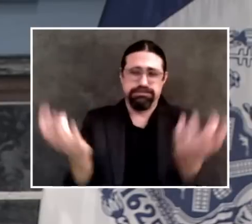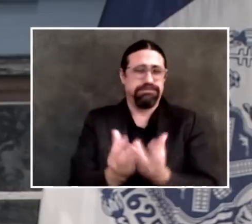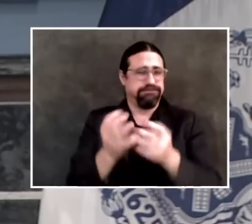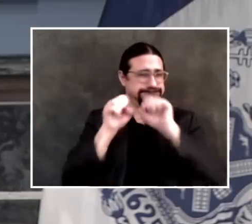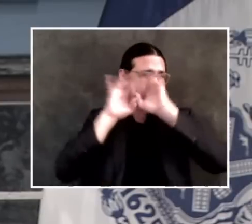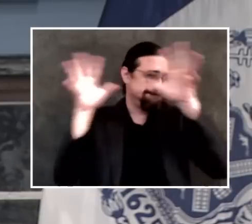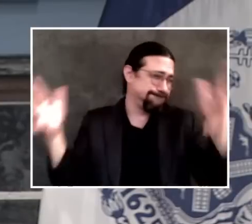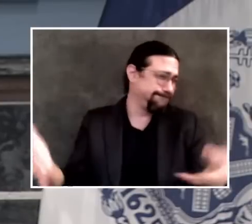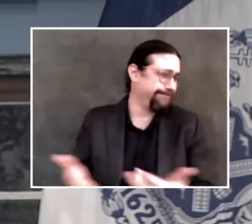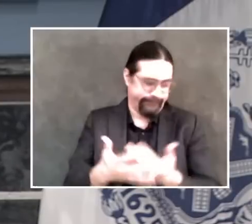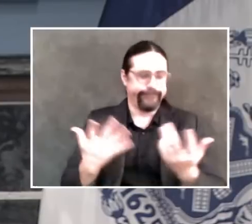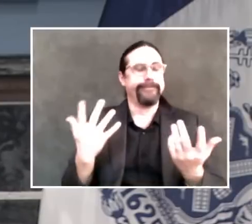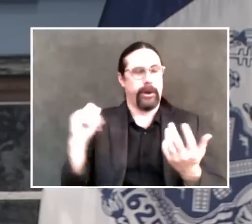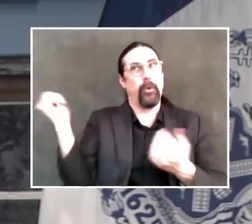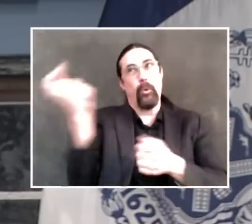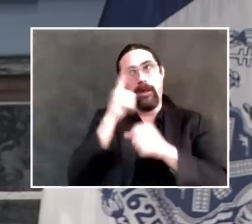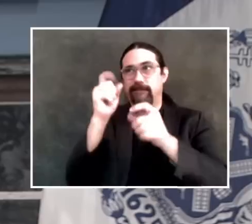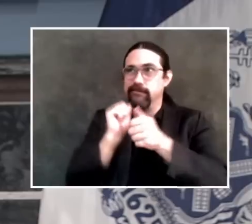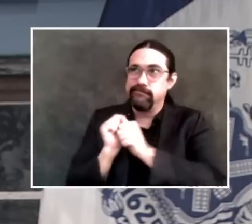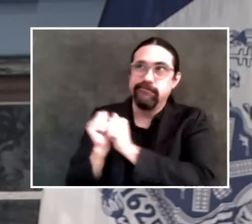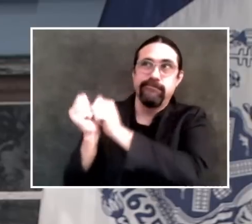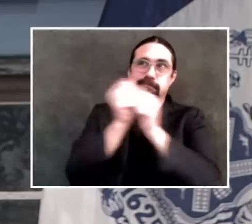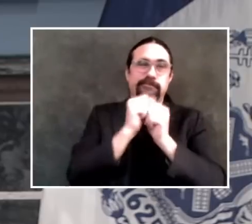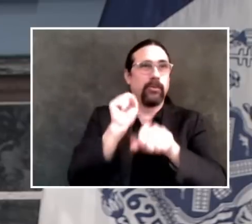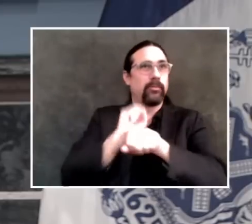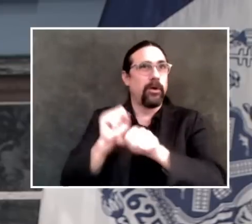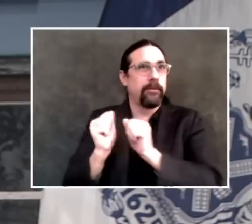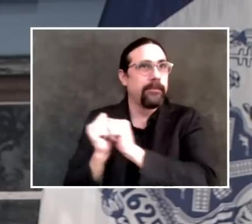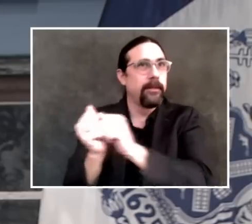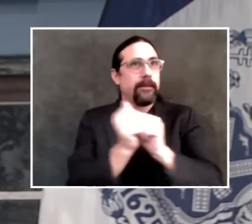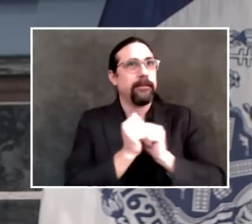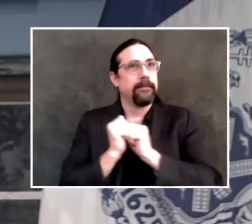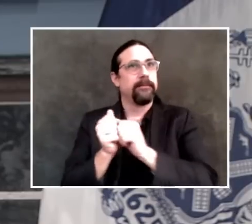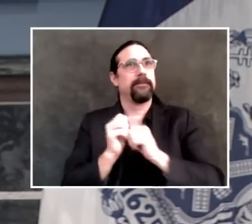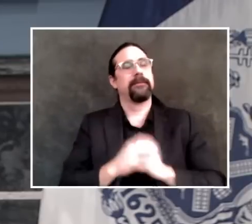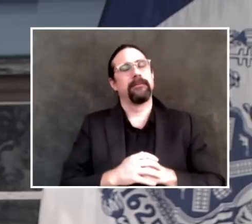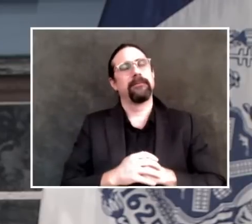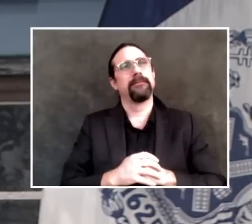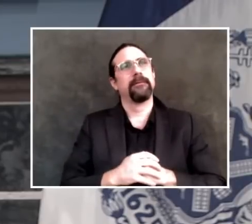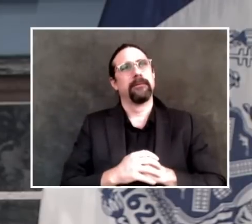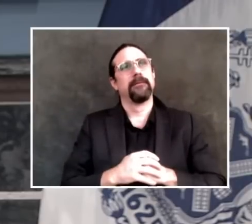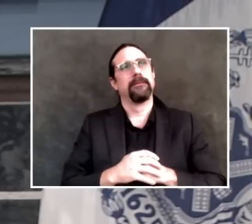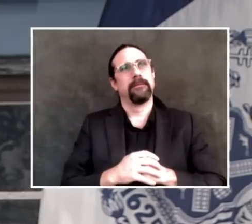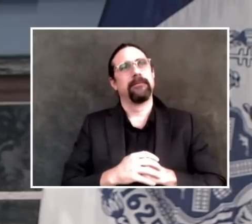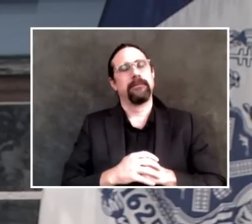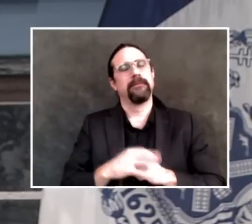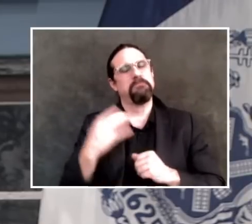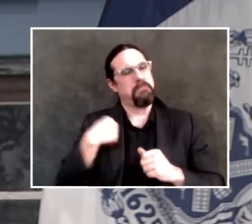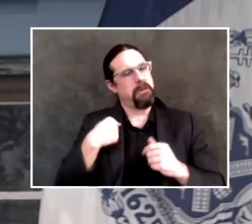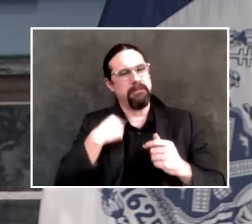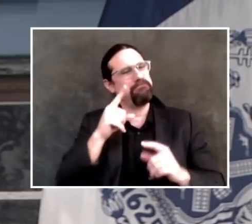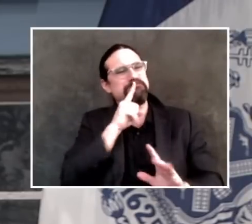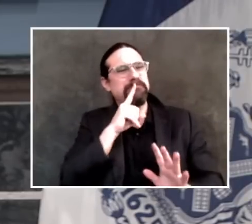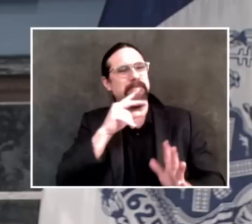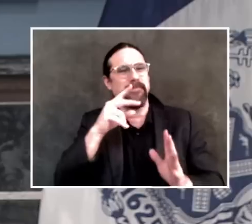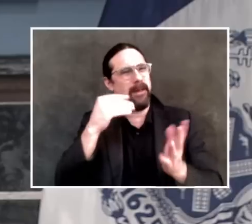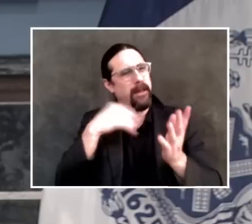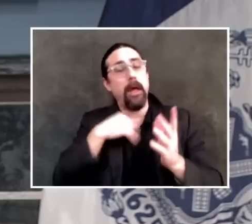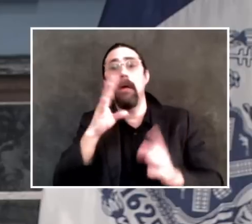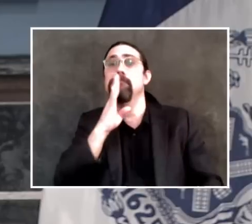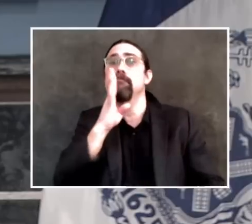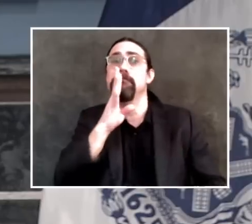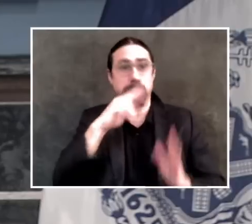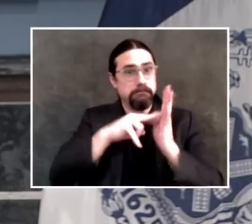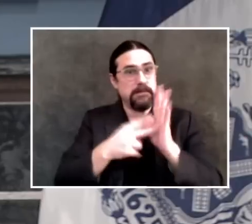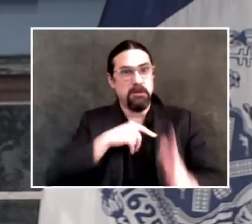actually because we're doing everything right. New Yorkers are answering the call. But we need to understand we have to